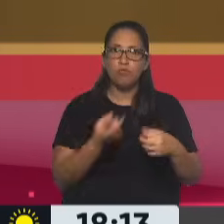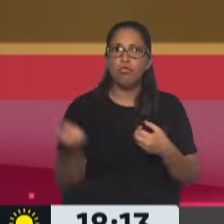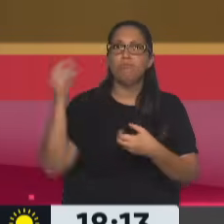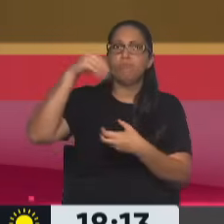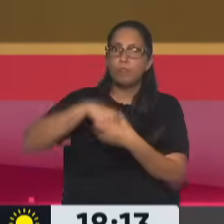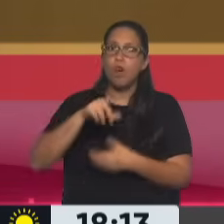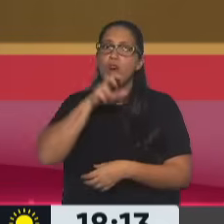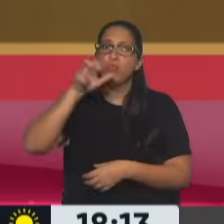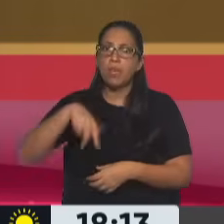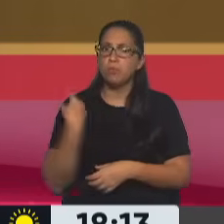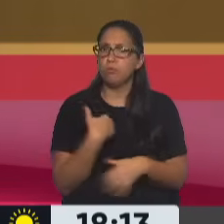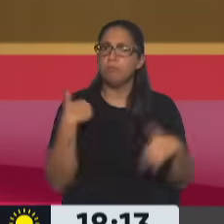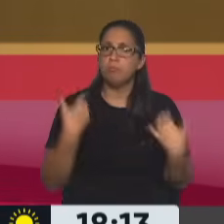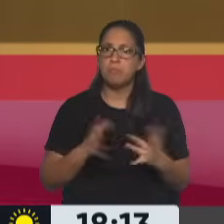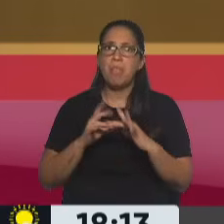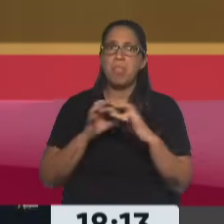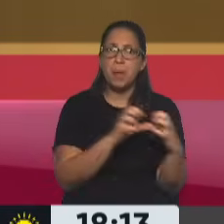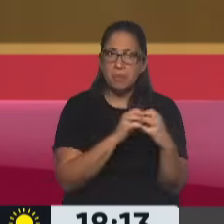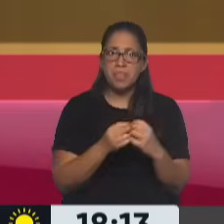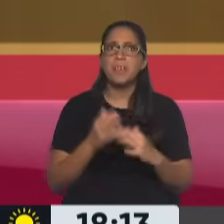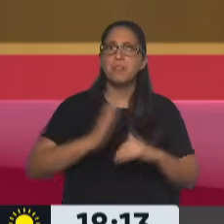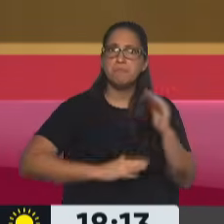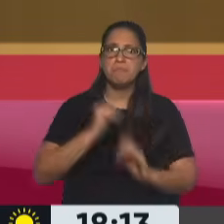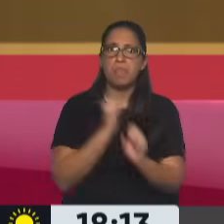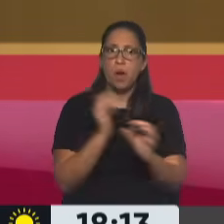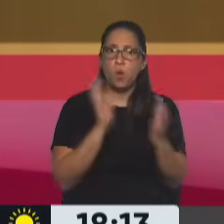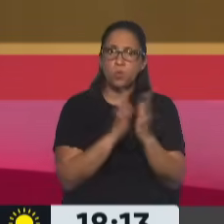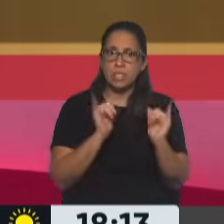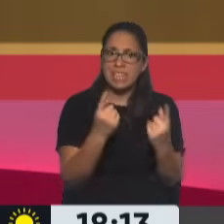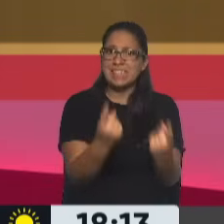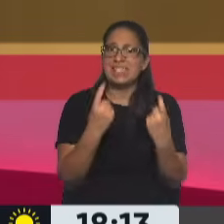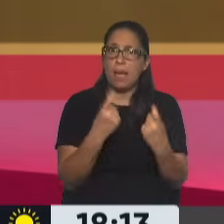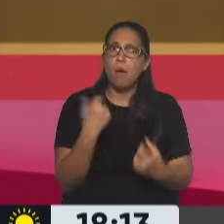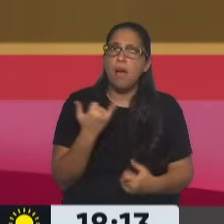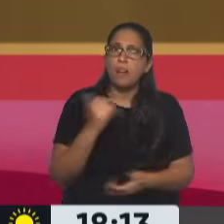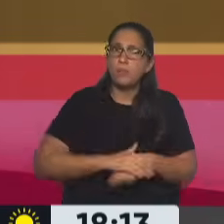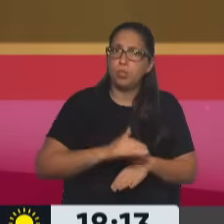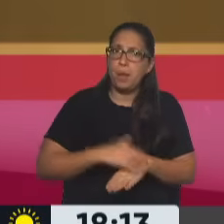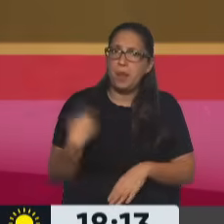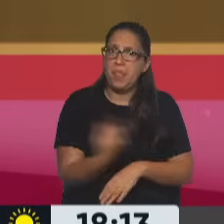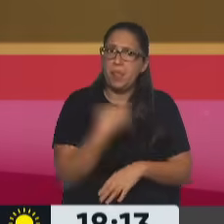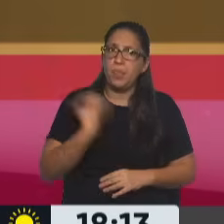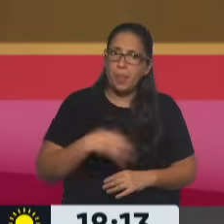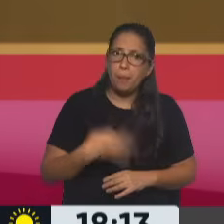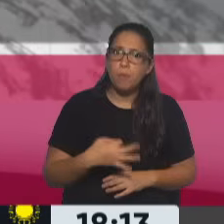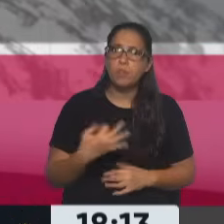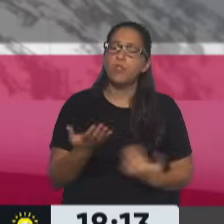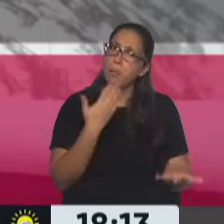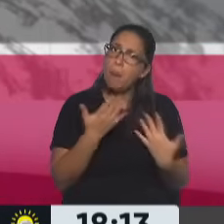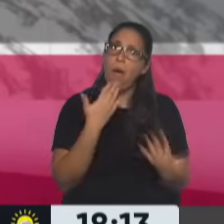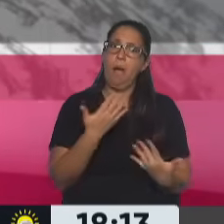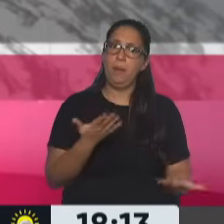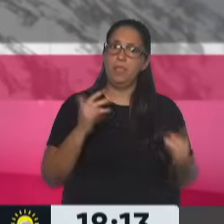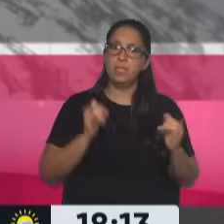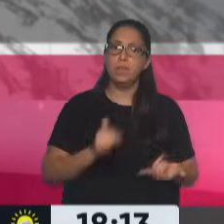NATO framework. We are willing to discuss and do more. We have a responsibility. So let's talk about it through